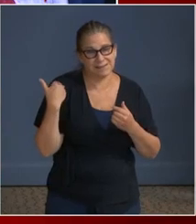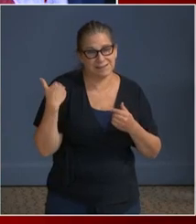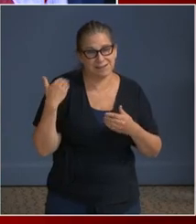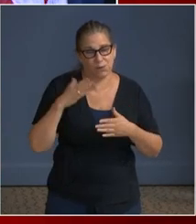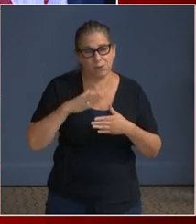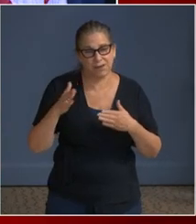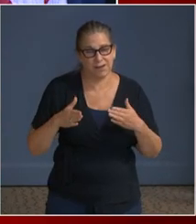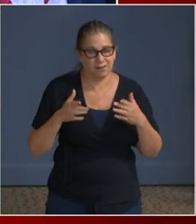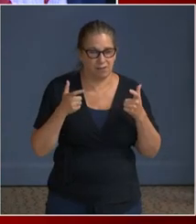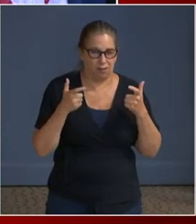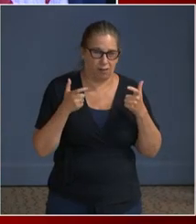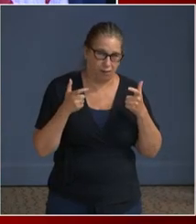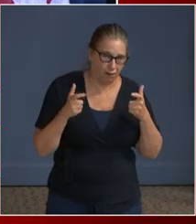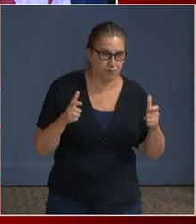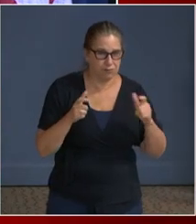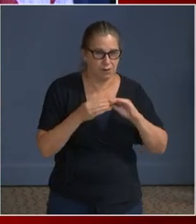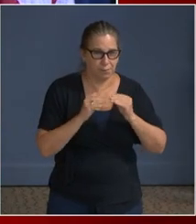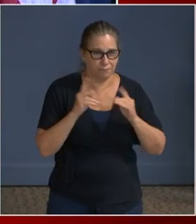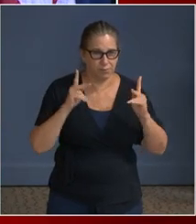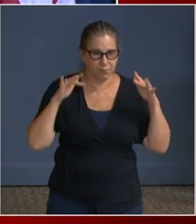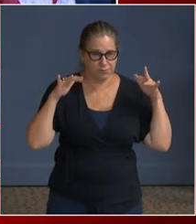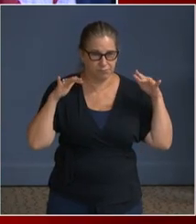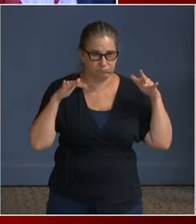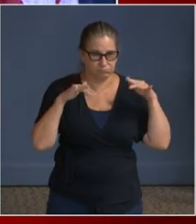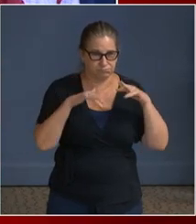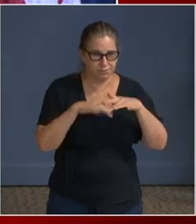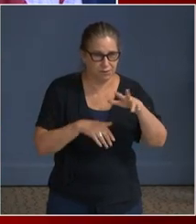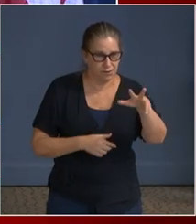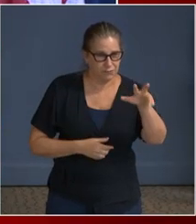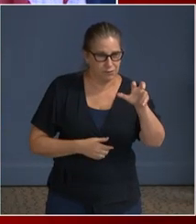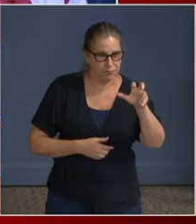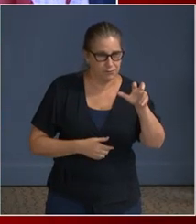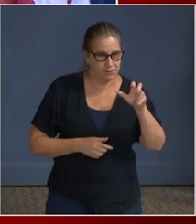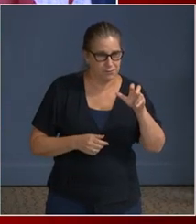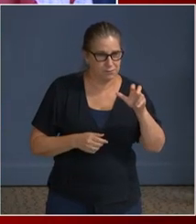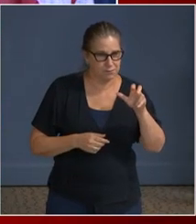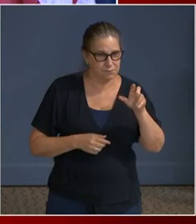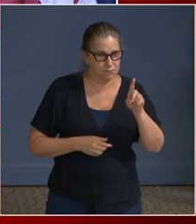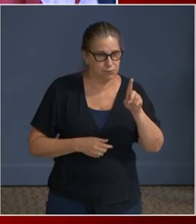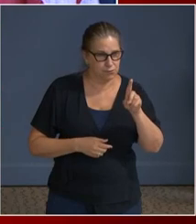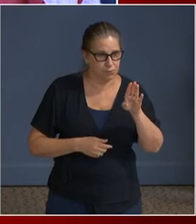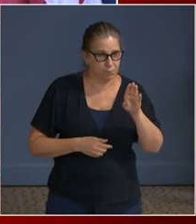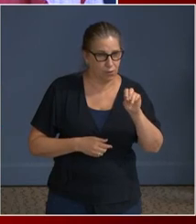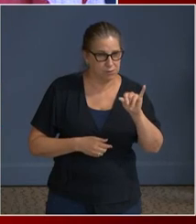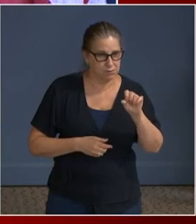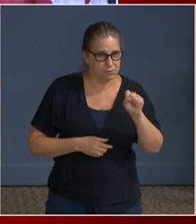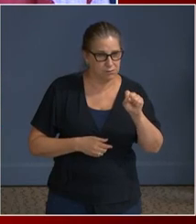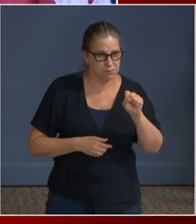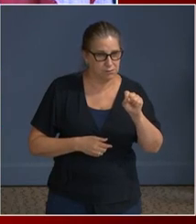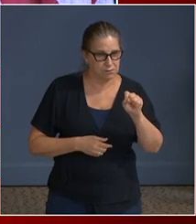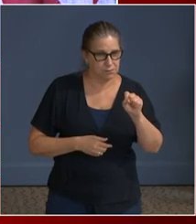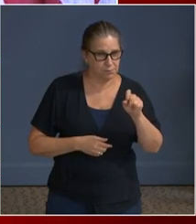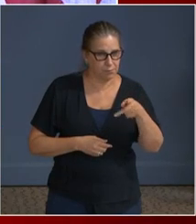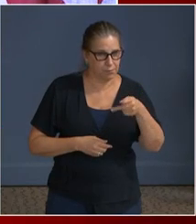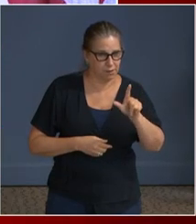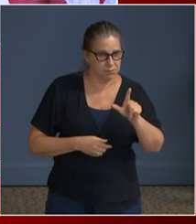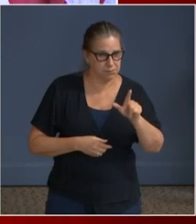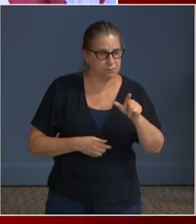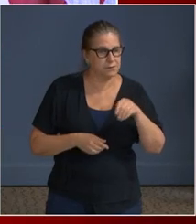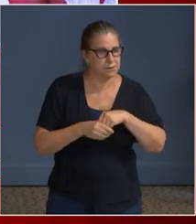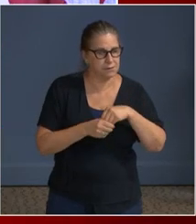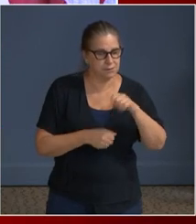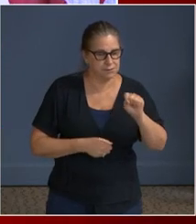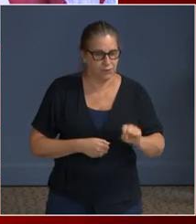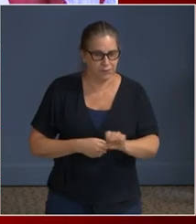the 3300 block of Du Bois Place Southeast. This was a gathering that was advertised on social media and grew past